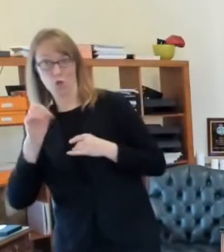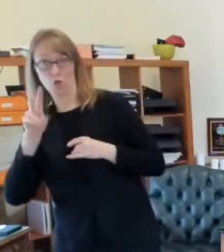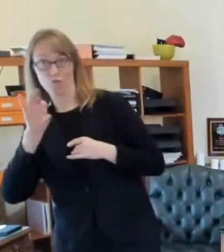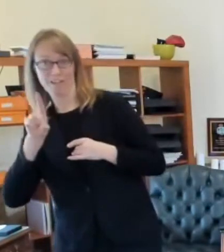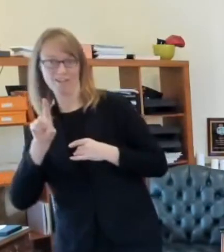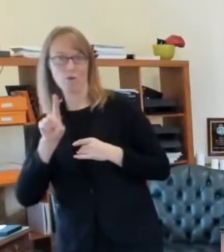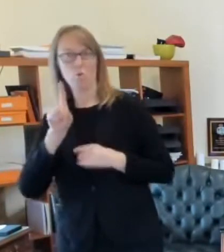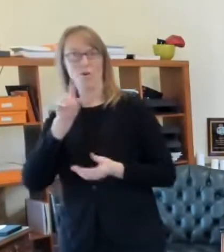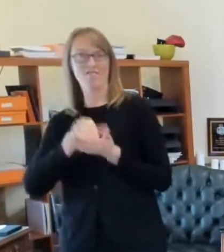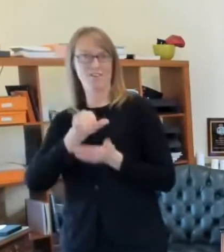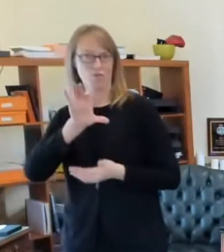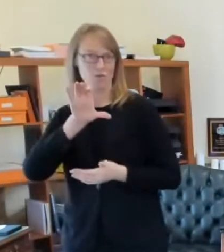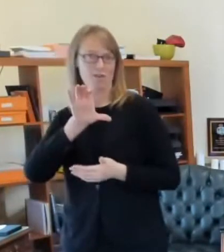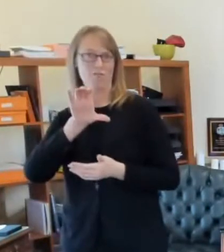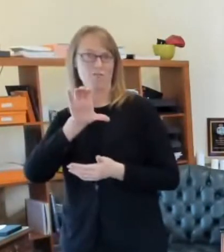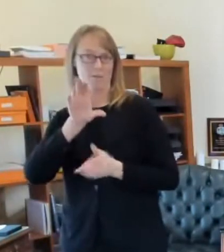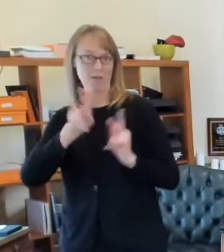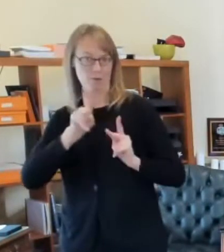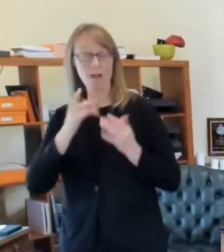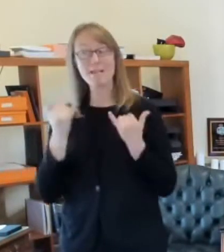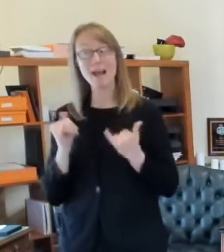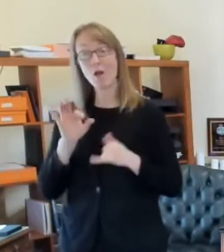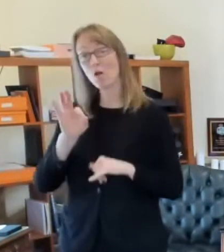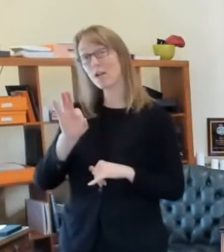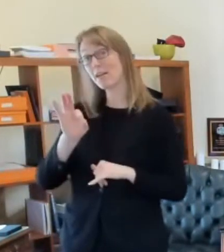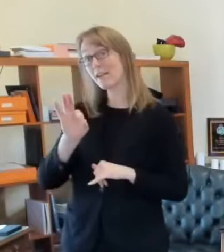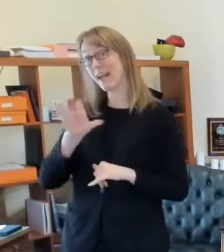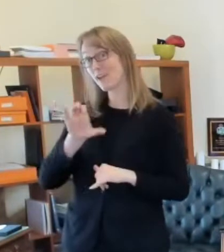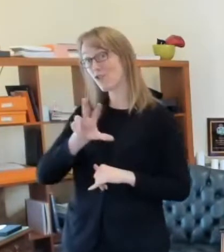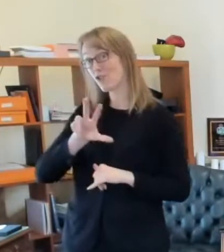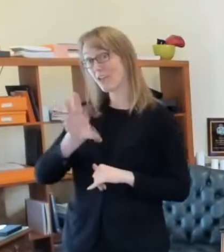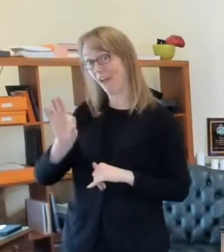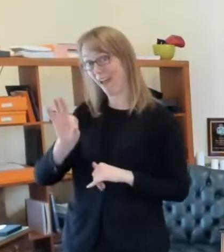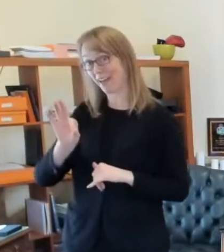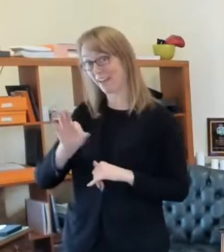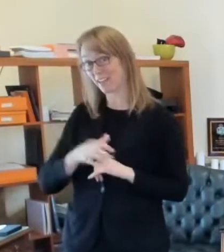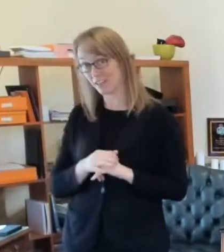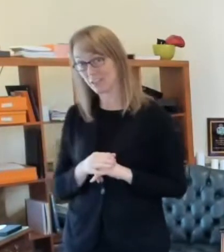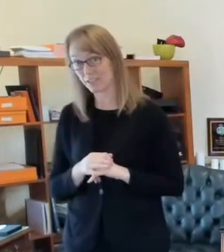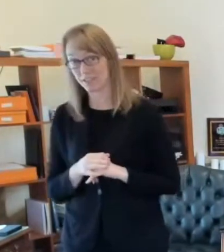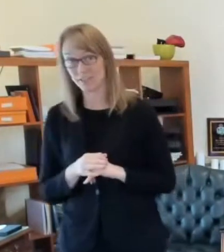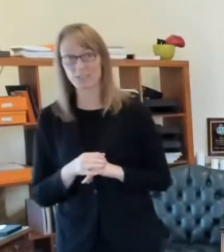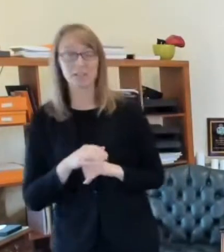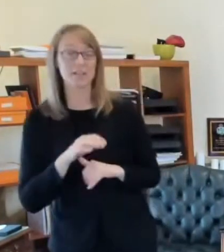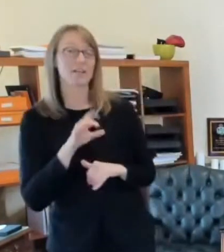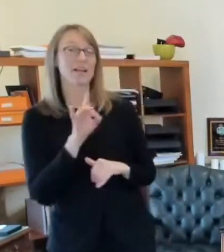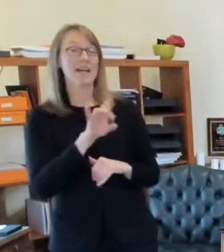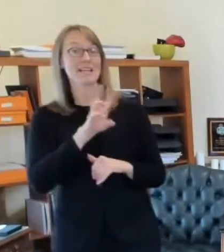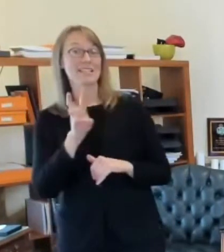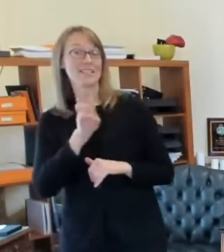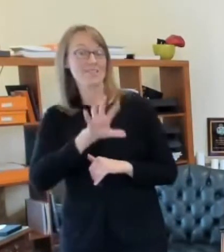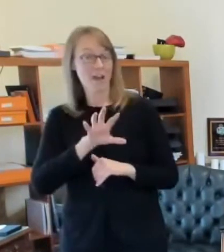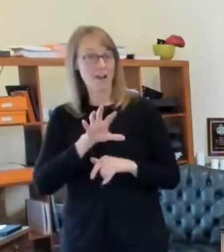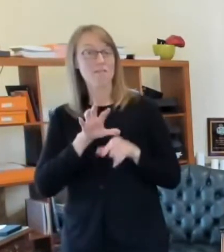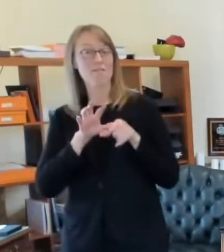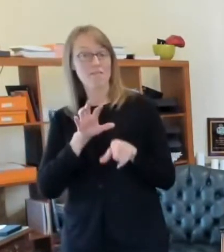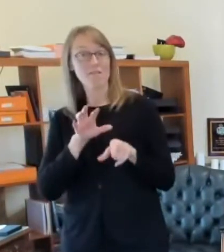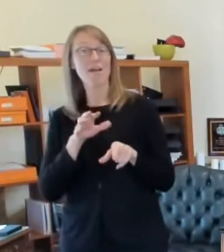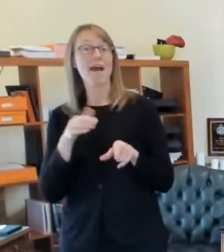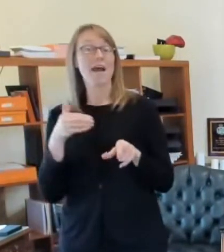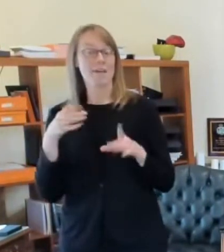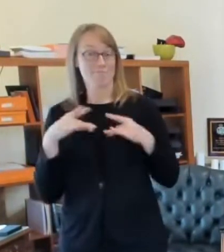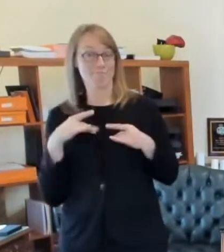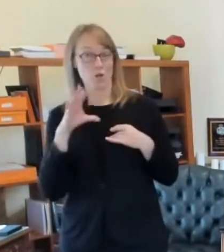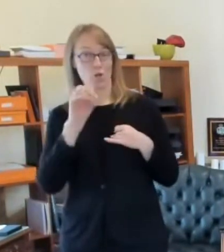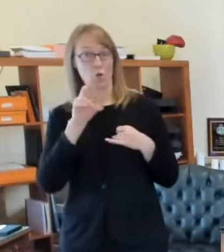at 939, 865 COVID positive, 74 suspected or probably